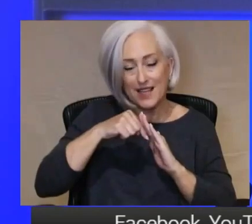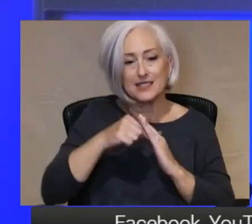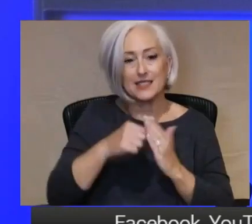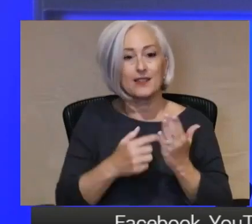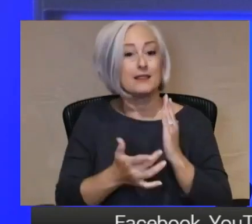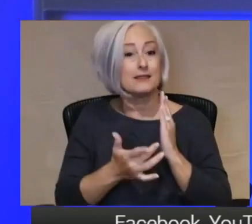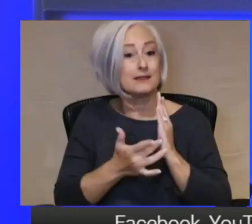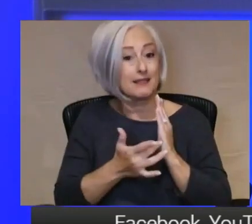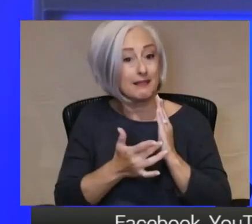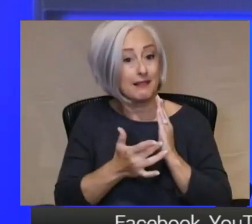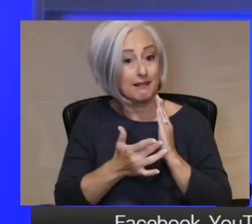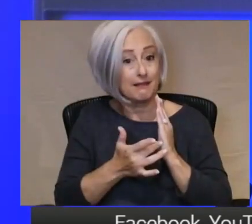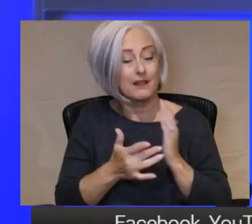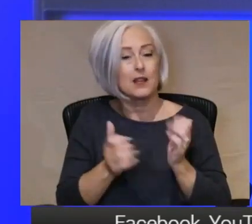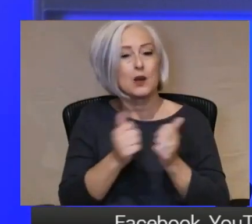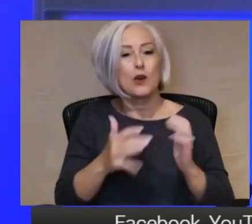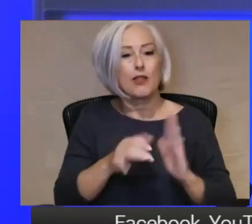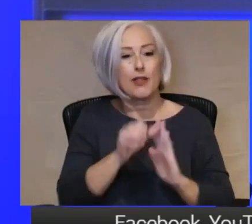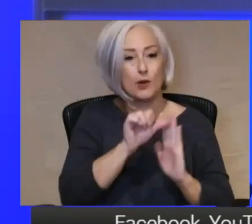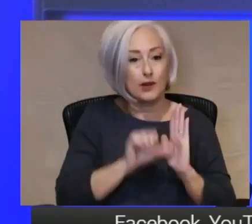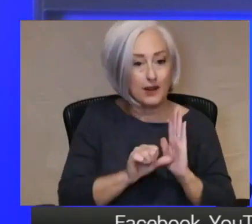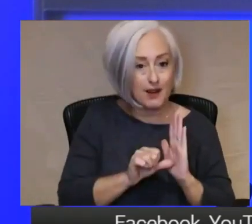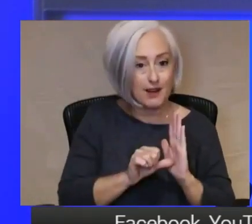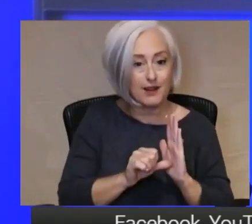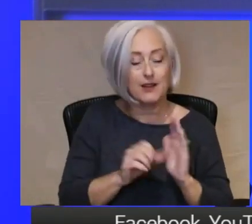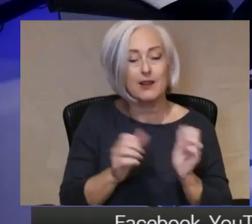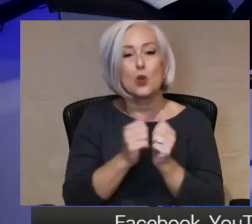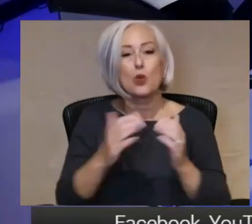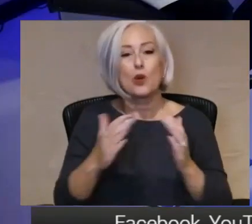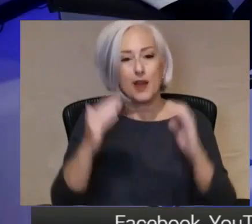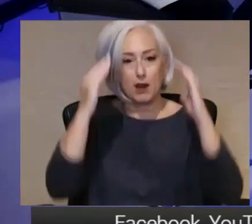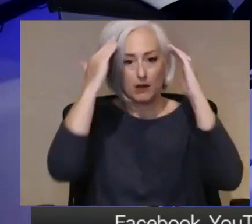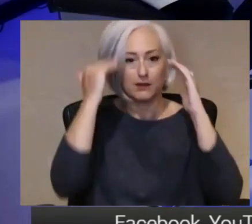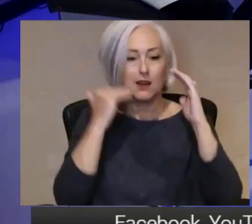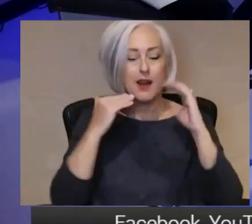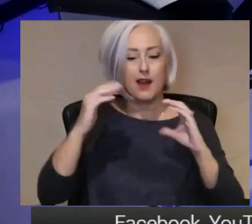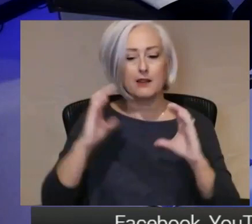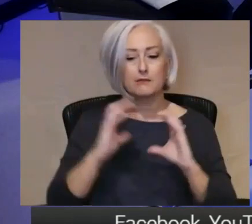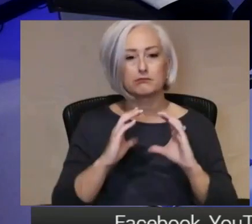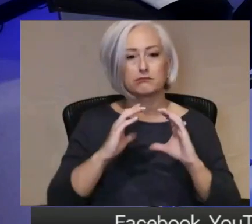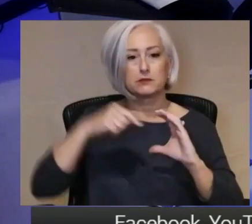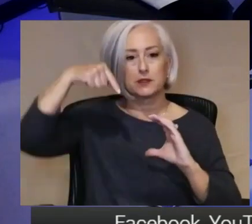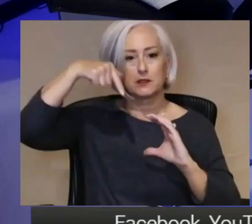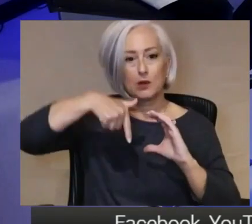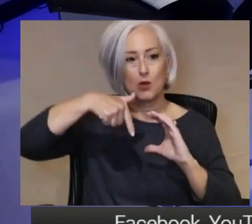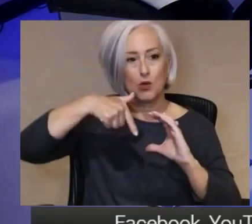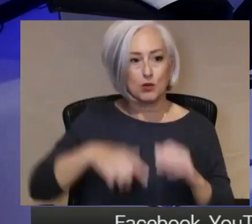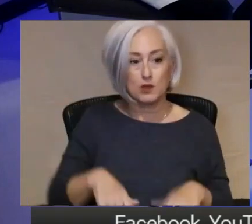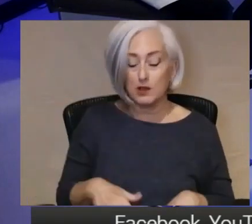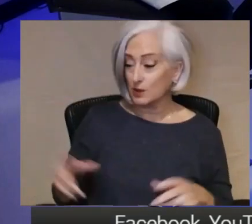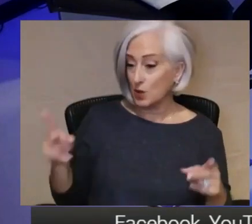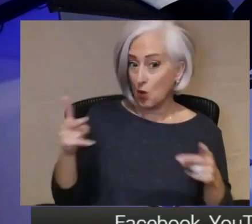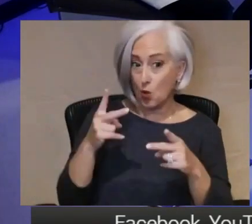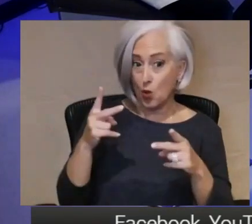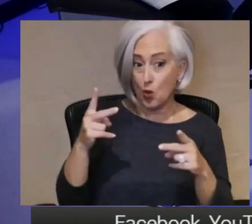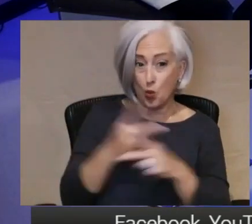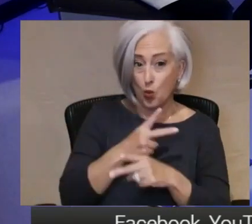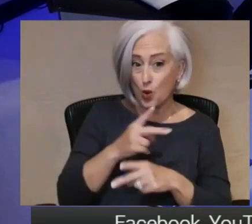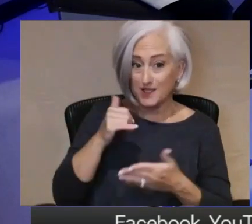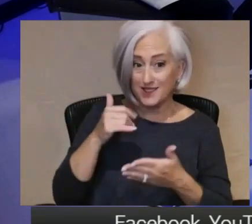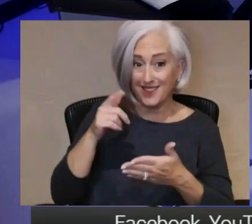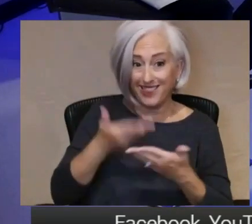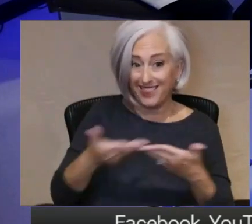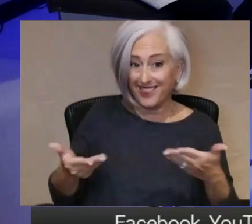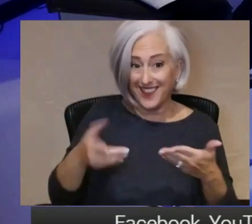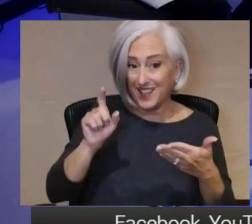know, making any incisions, and without drilling a hole in the skull. So the worst thing you have to do is shave your head so the ultrasound works correctly. Yes, we do have to